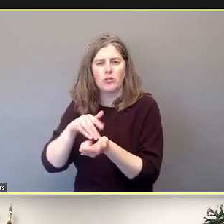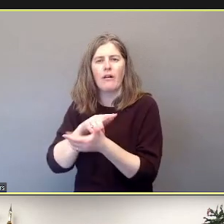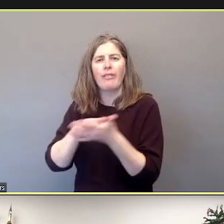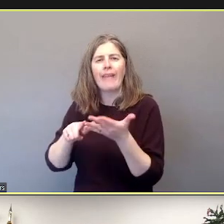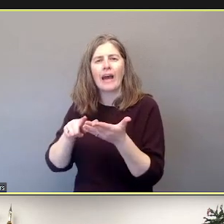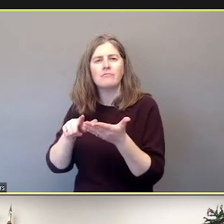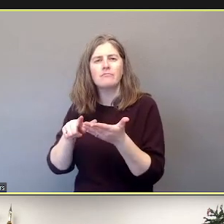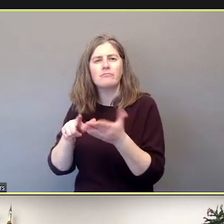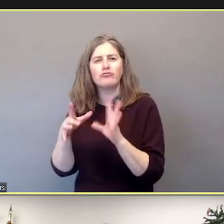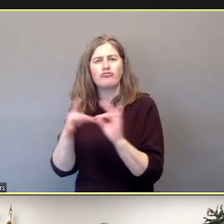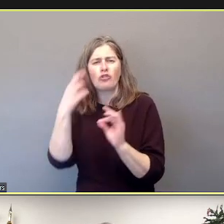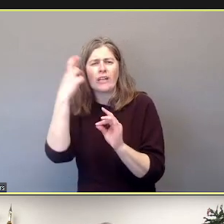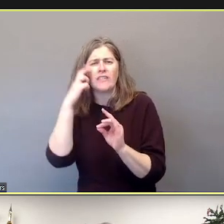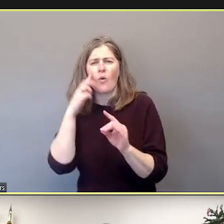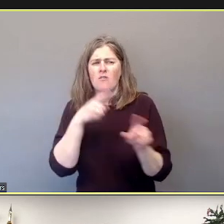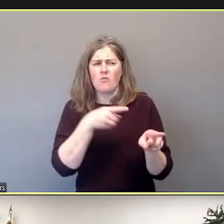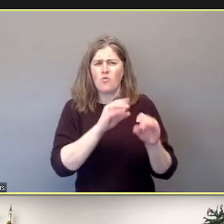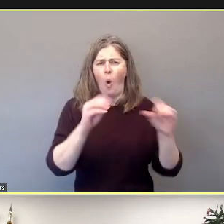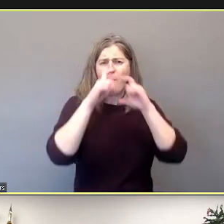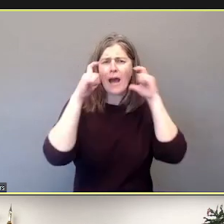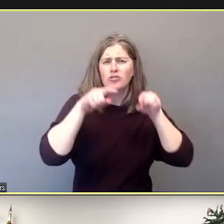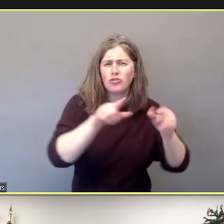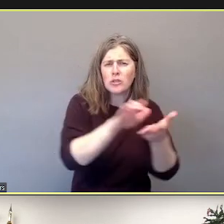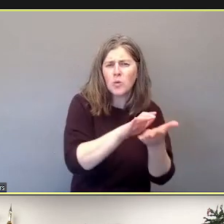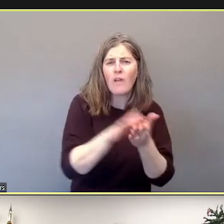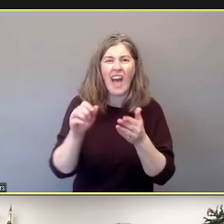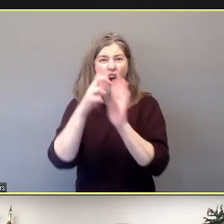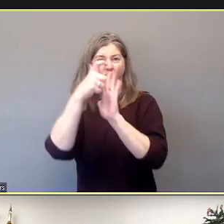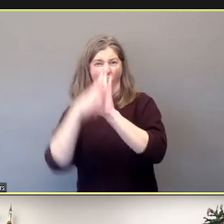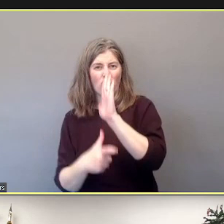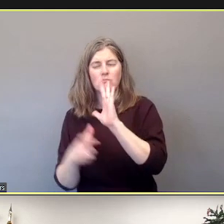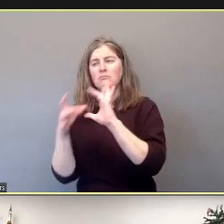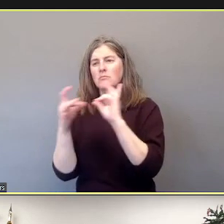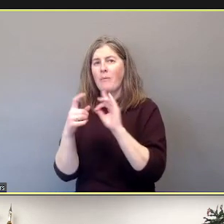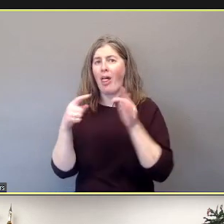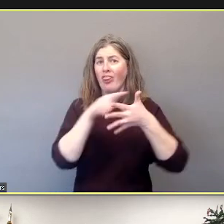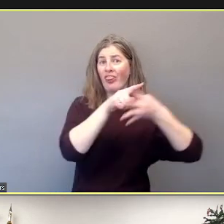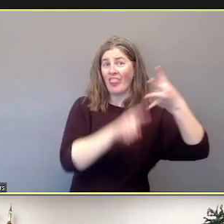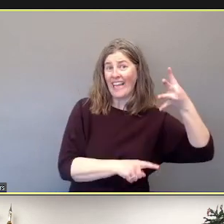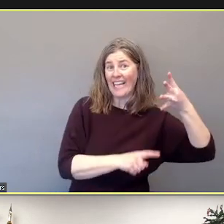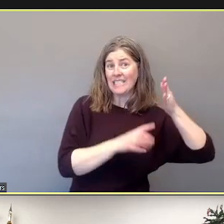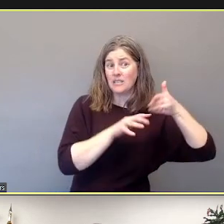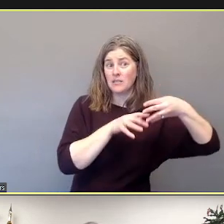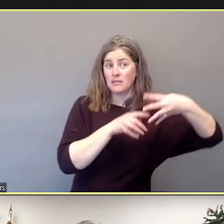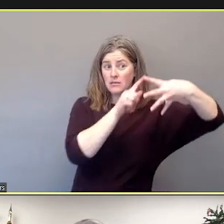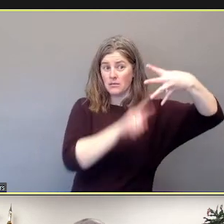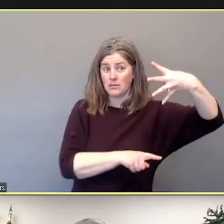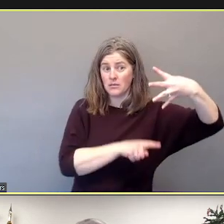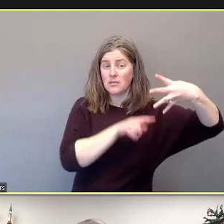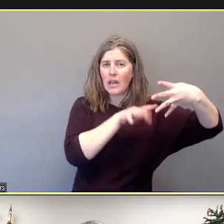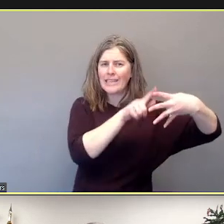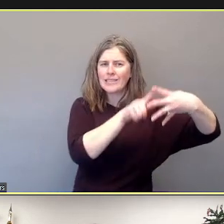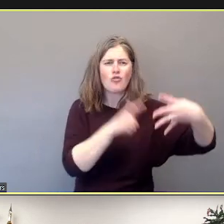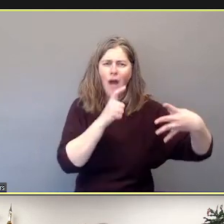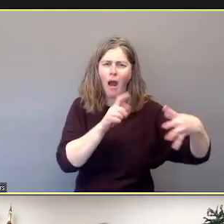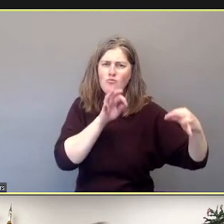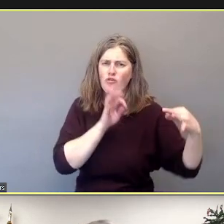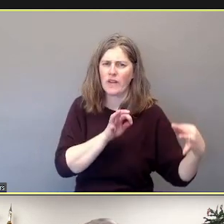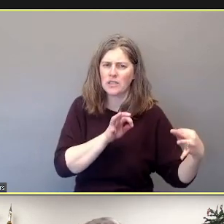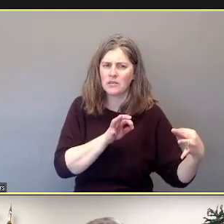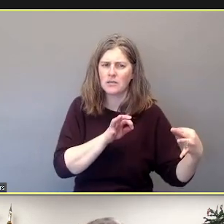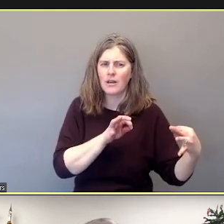schools. And it talks a lot about how these studies that are referenced on the left side of the slide are imperfect and they